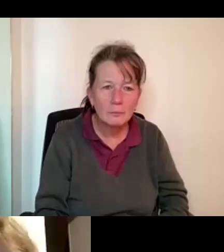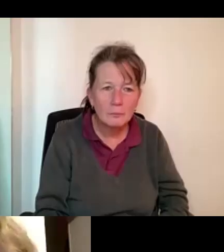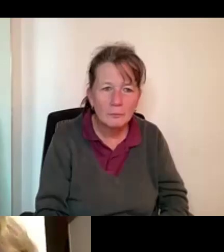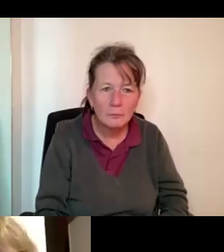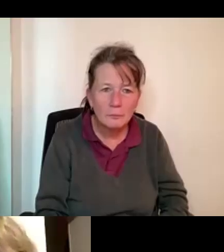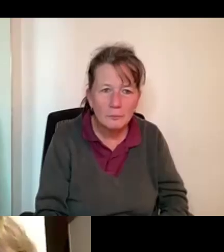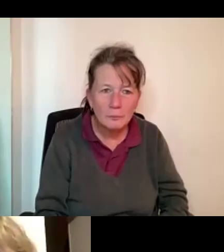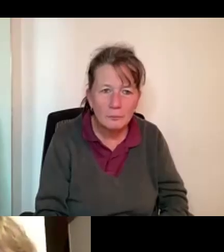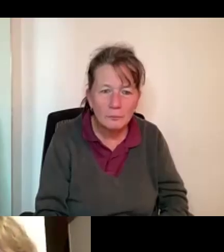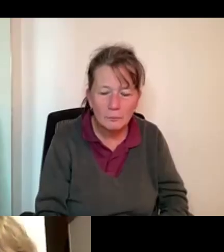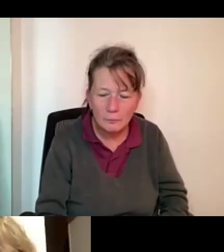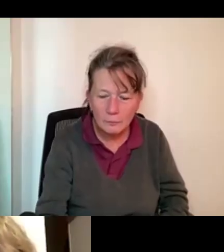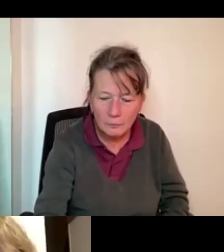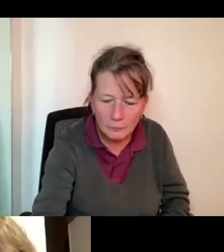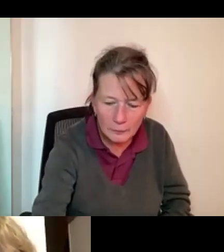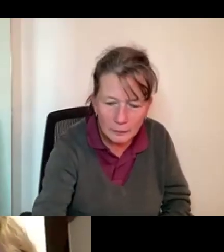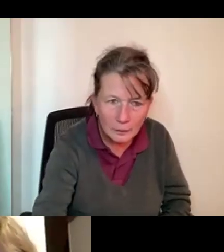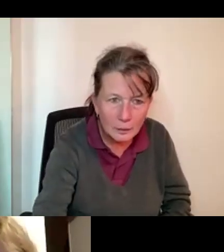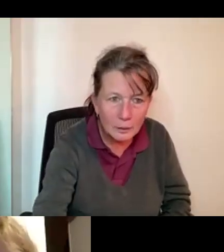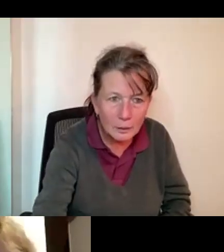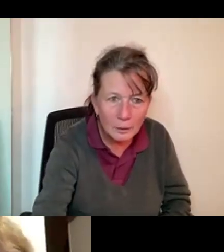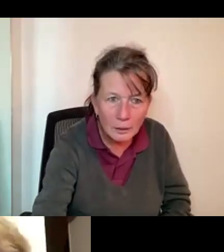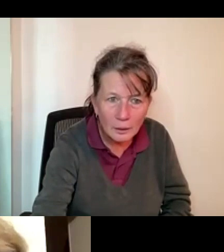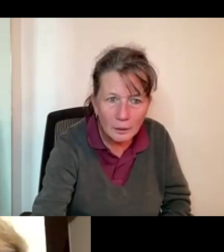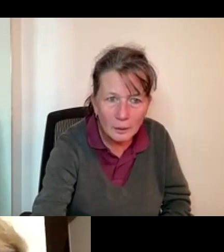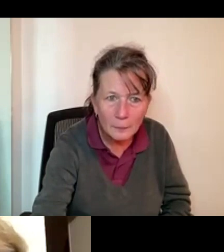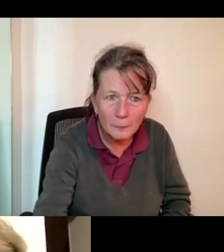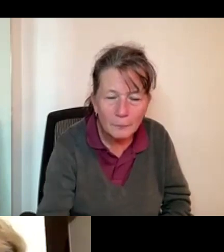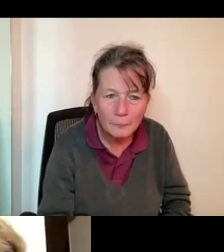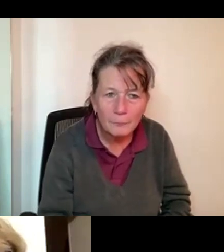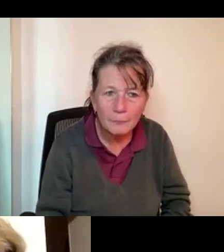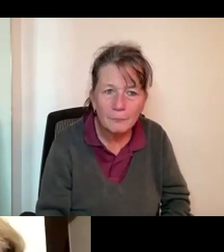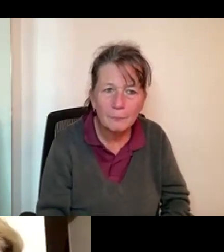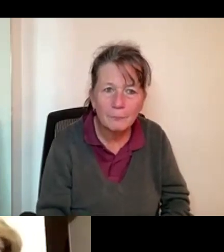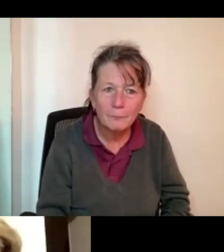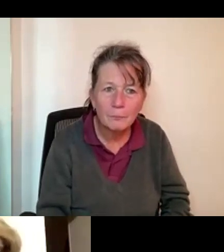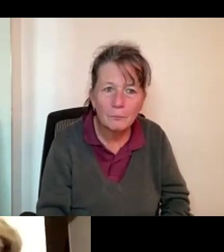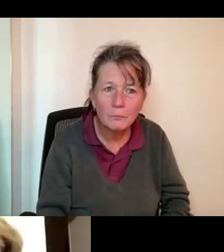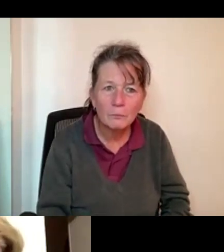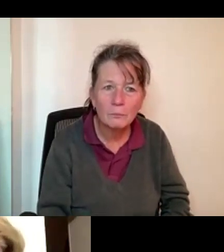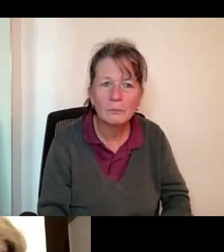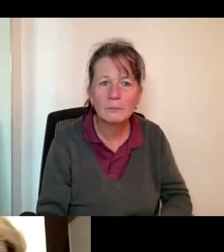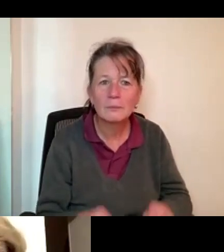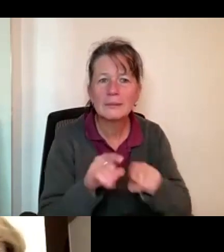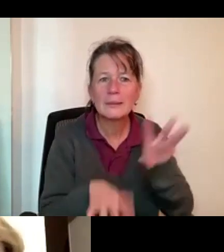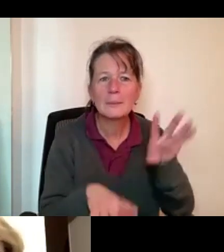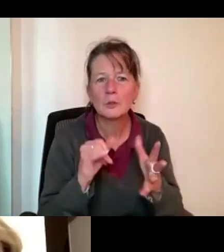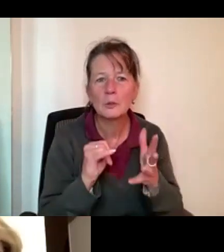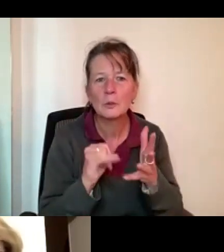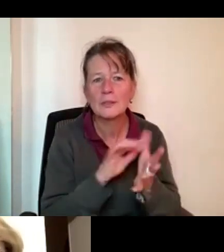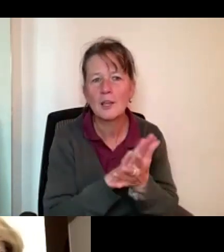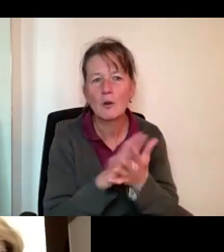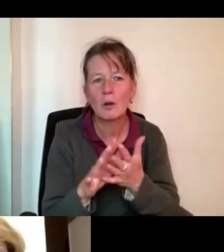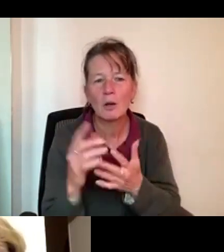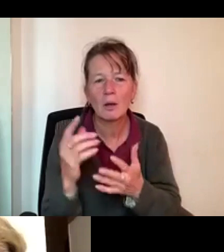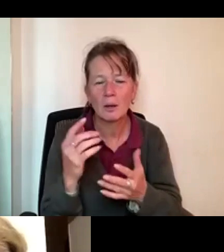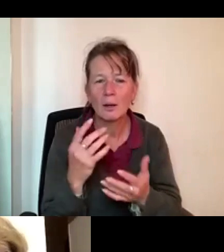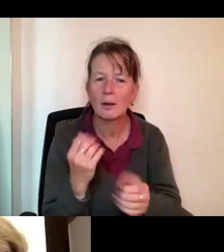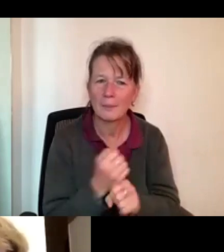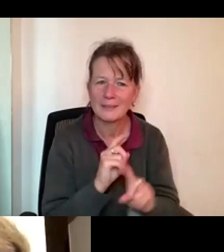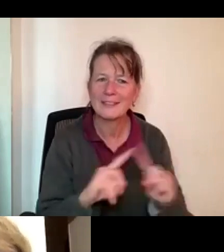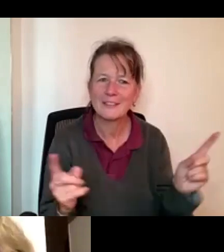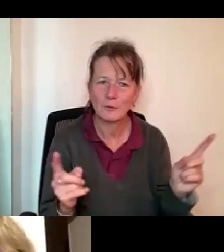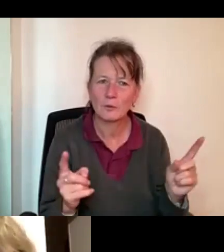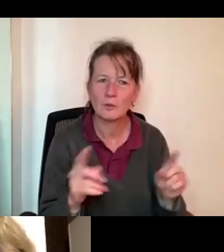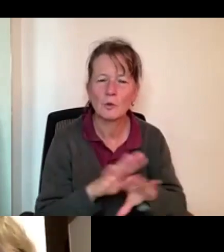agree totally with what Sarah said as well, that it does make a difference not having to do